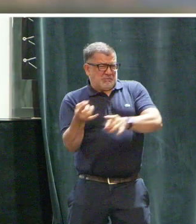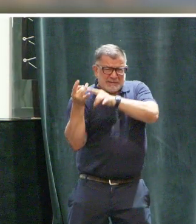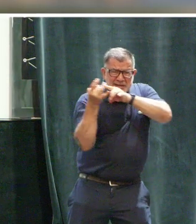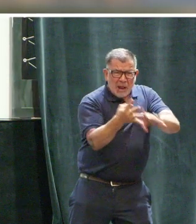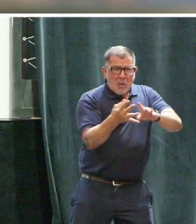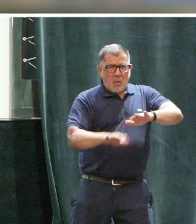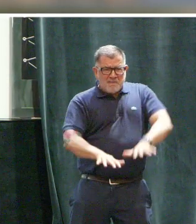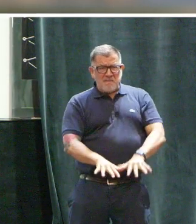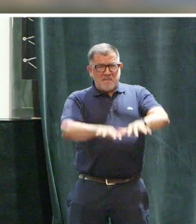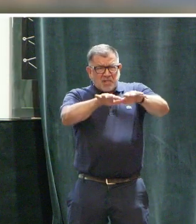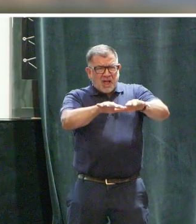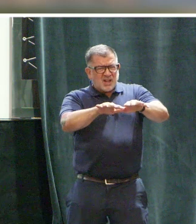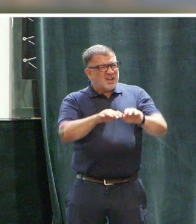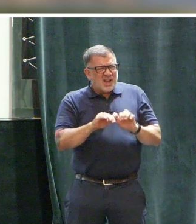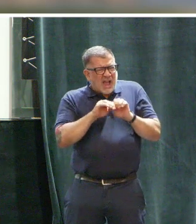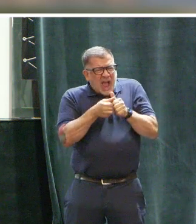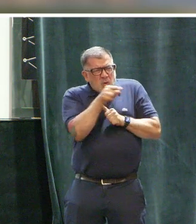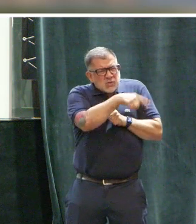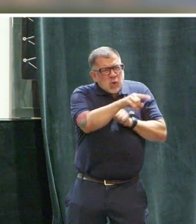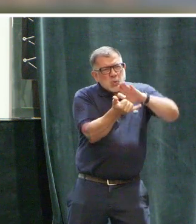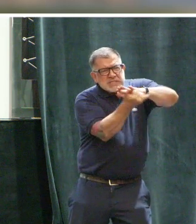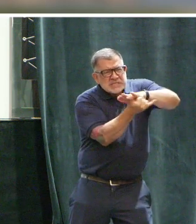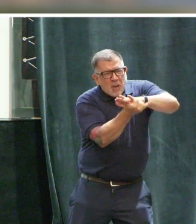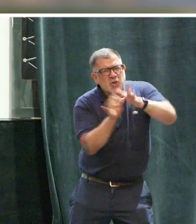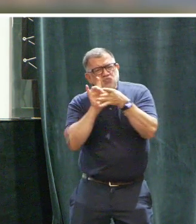and do they play a part in this whole project at all?